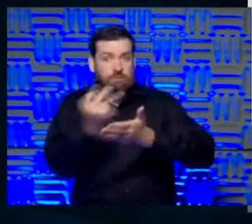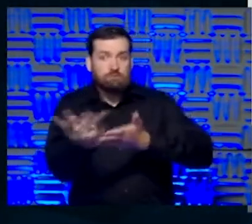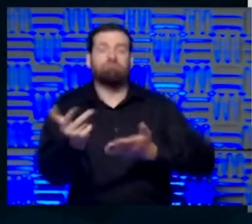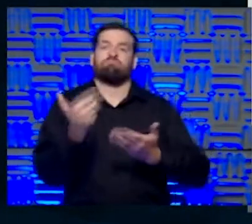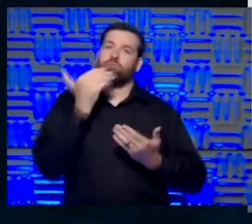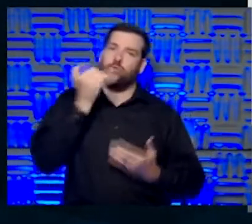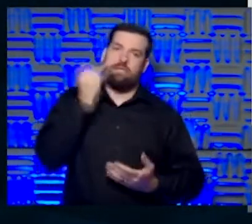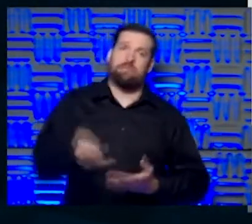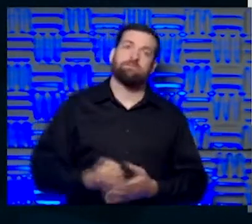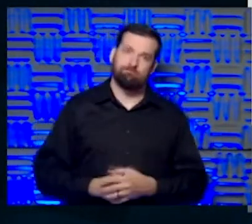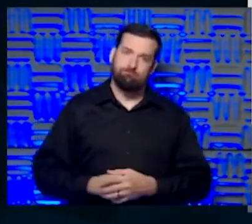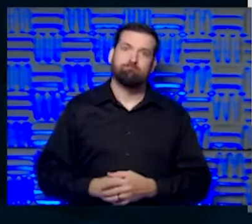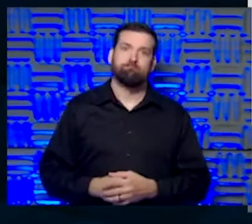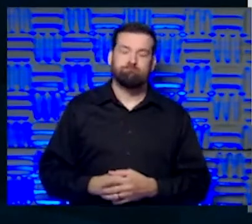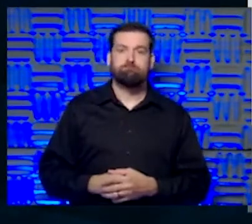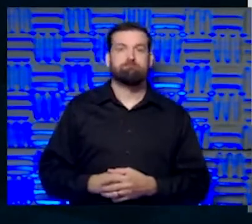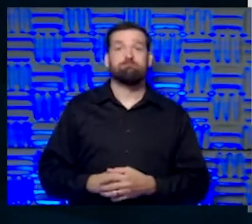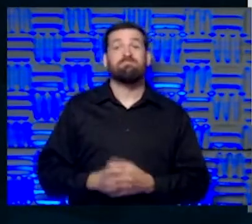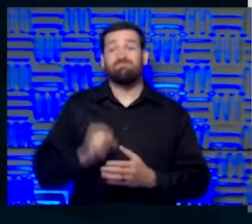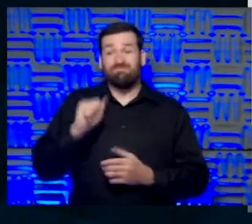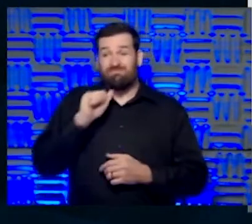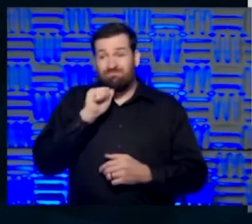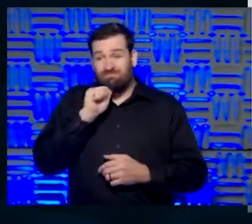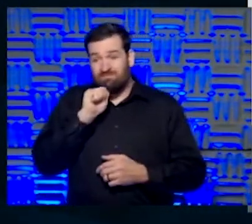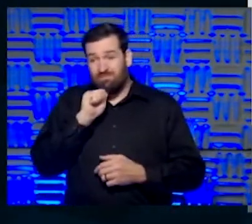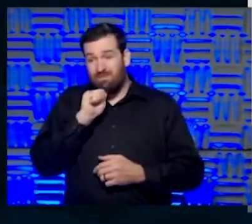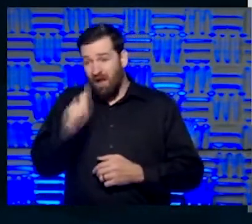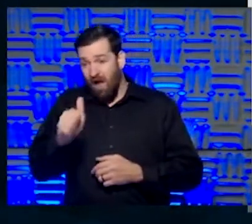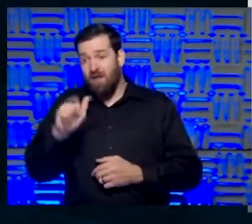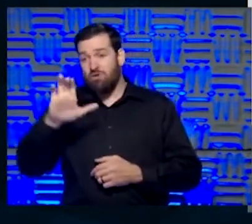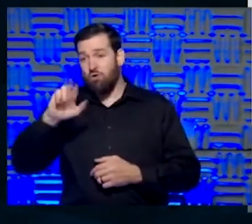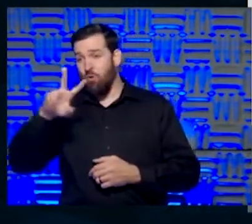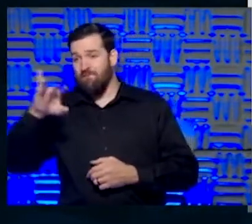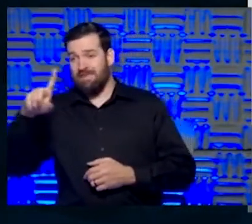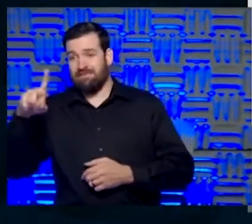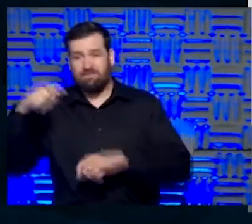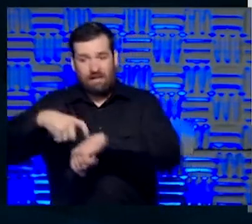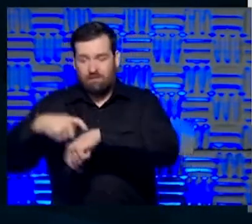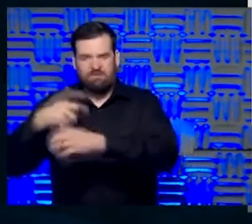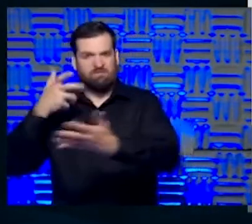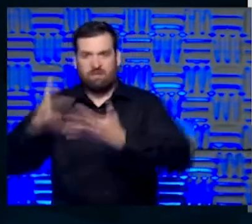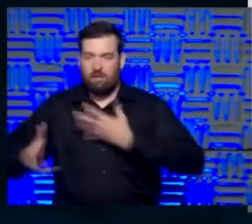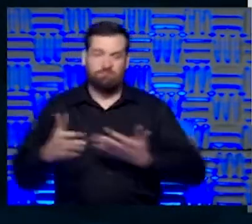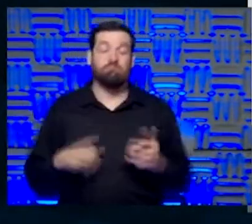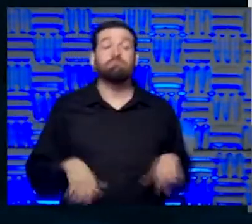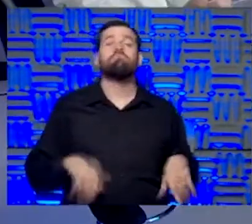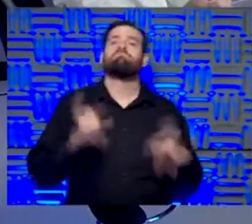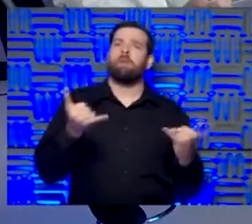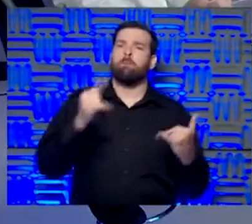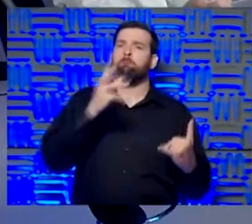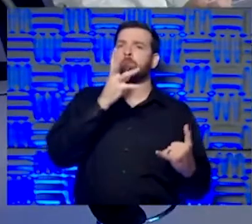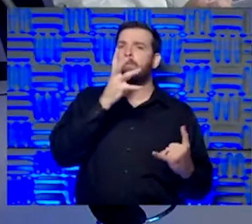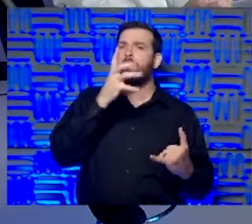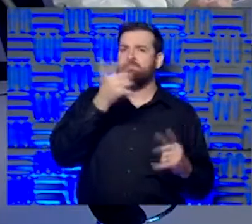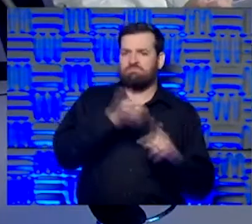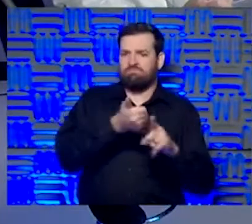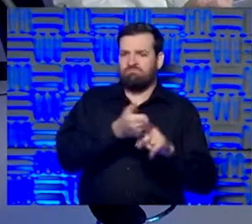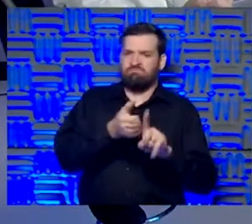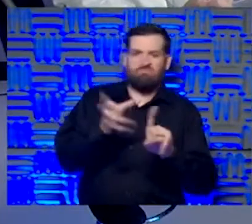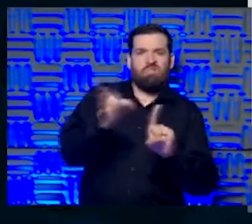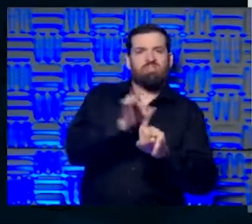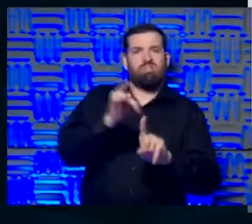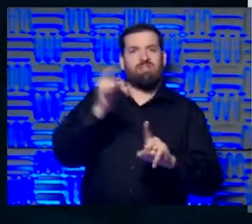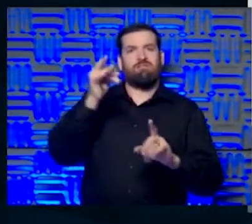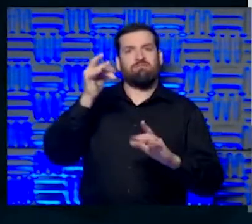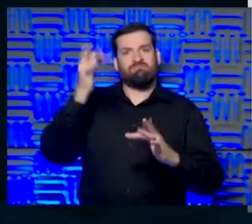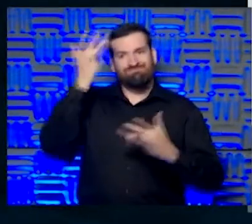idea, even in non-COVID times. In terms of moms who are positive for coronavirus infection at the time of